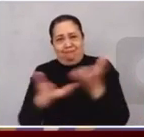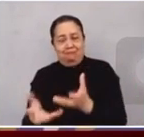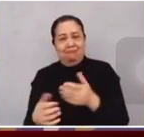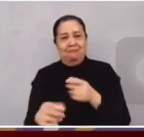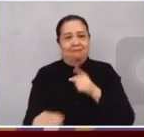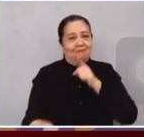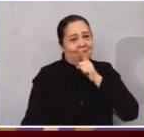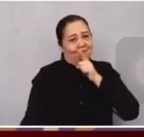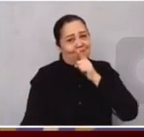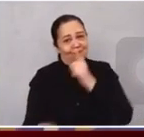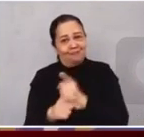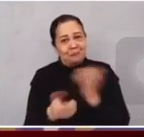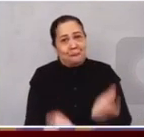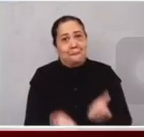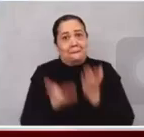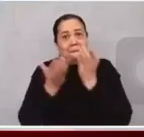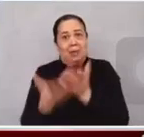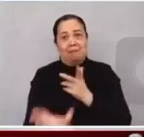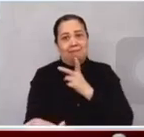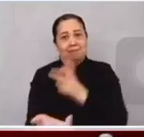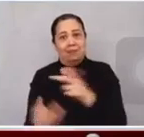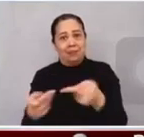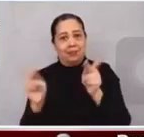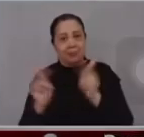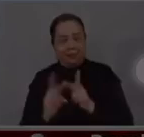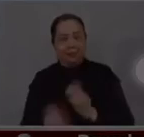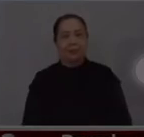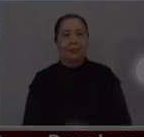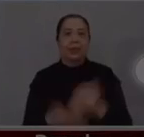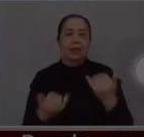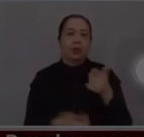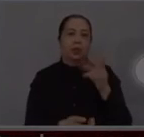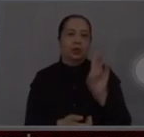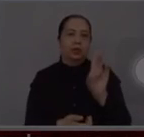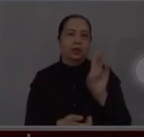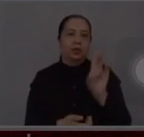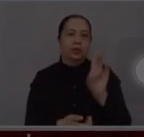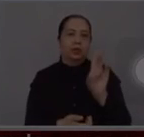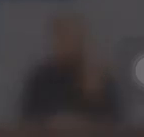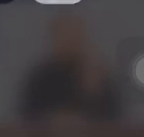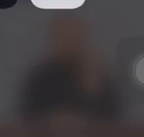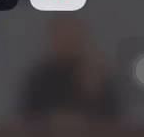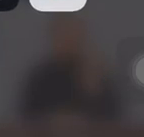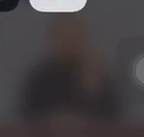dadalhin natin to sa vaccination site. Sa ngayon, nasa 27.7 milyong